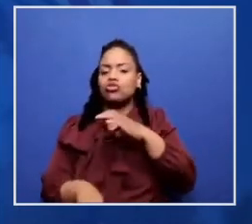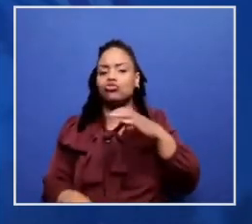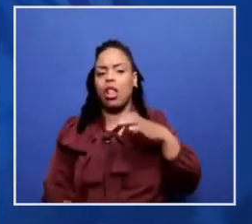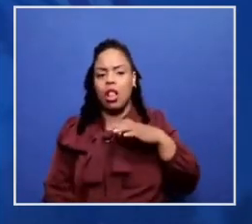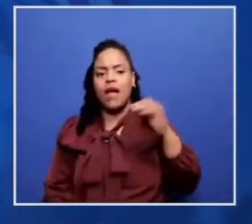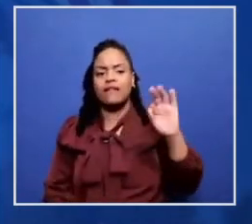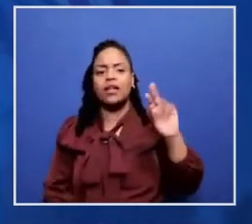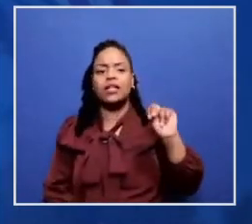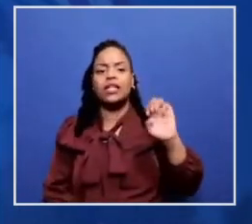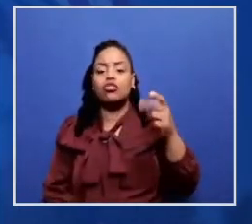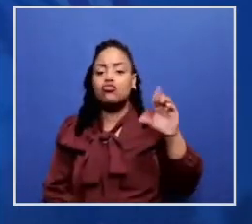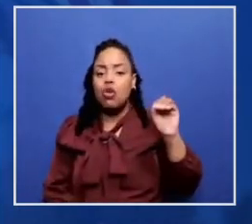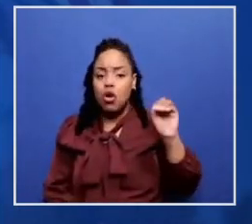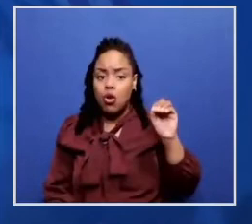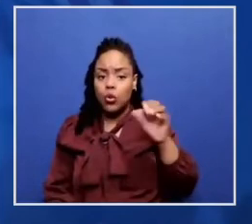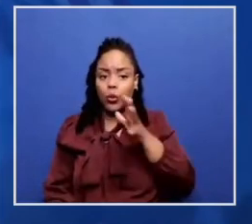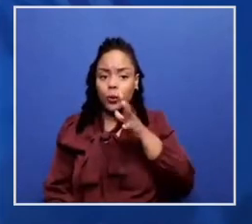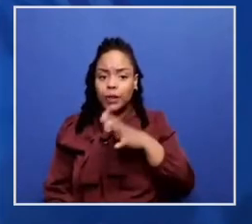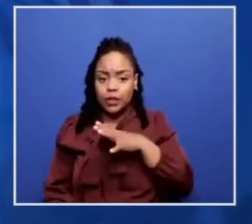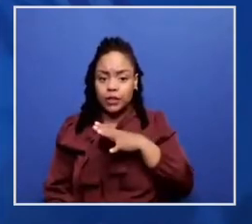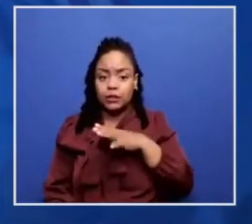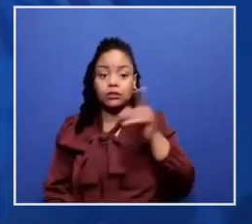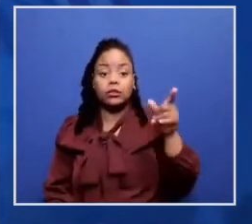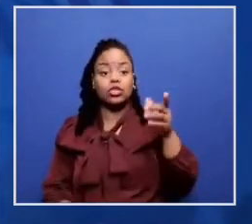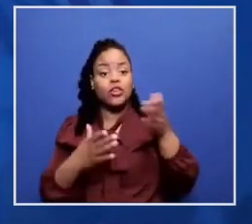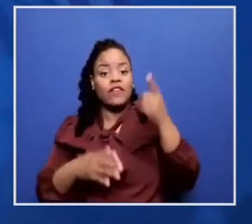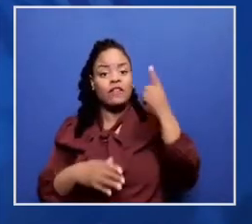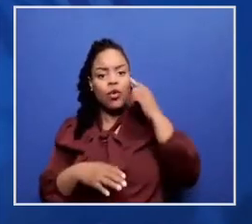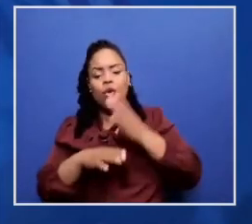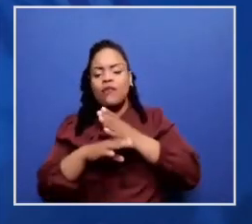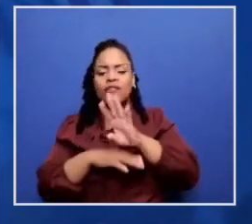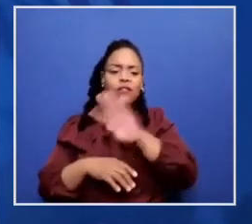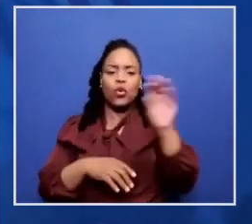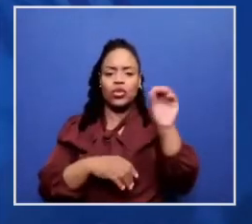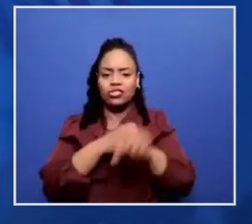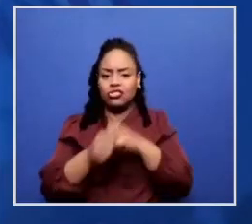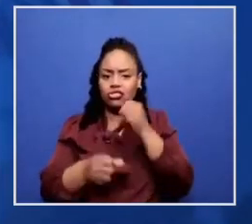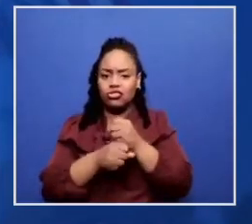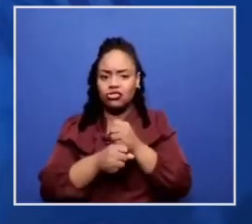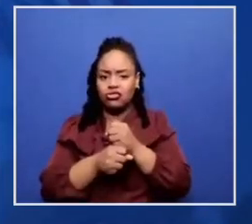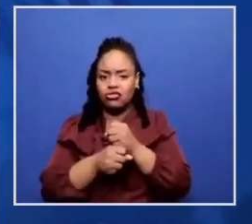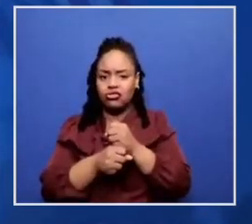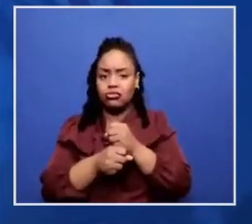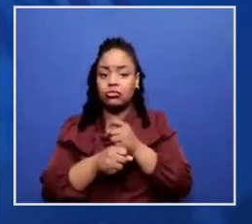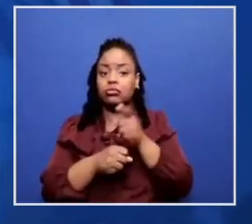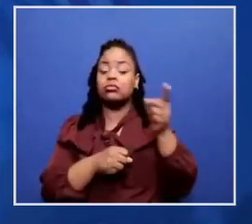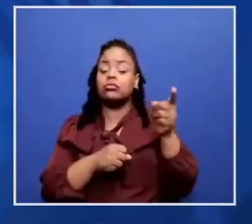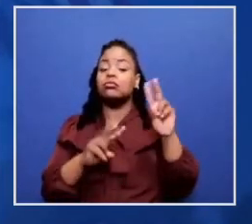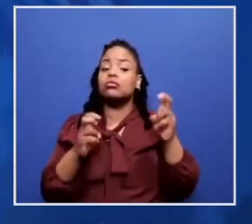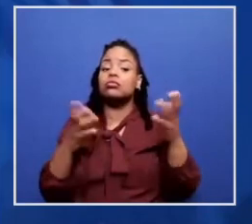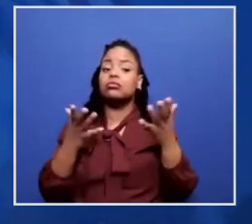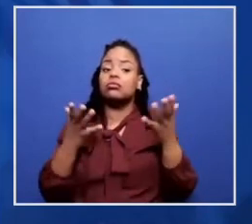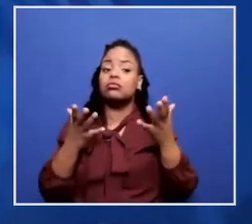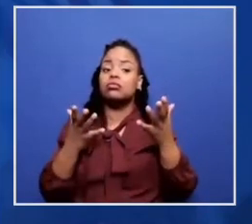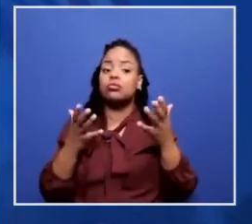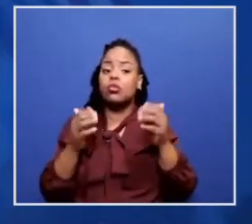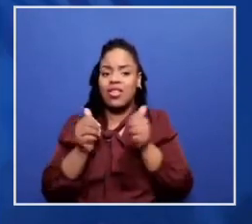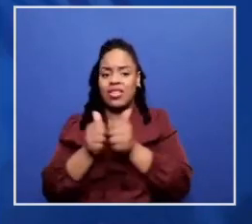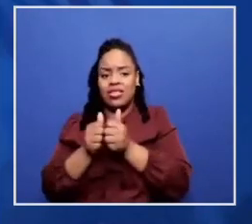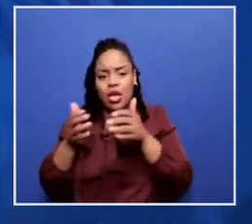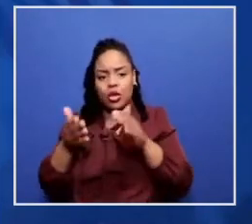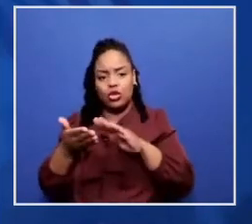she said this about service: without community service, we would not